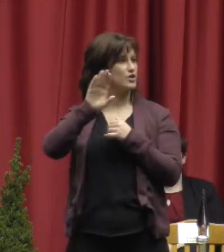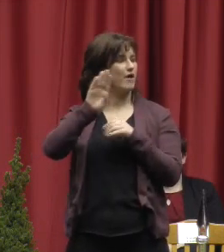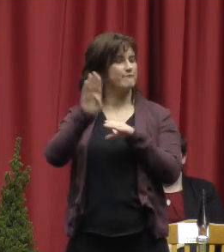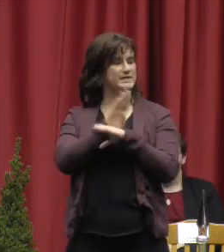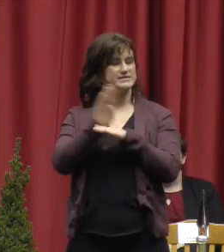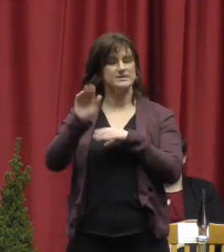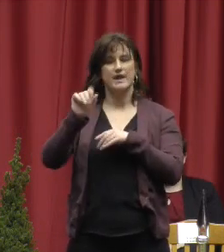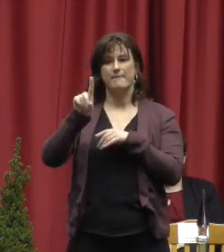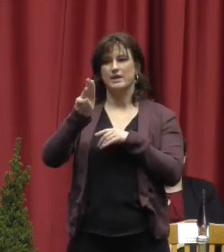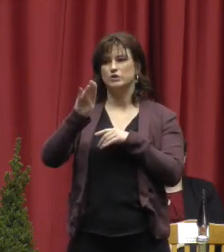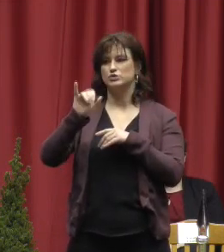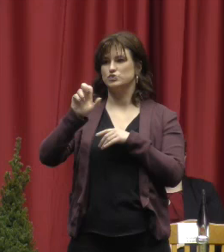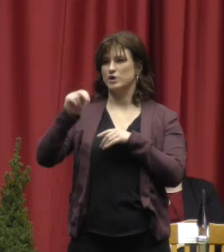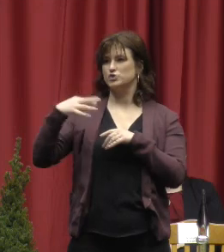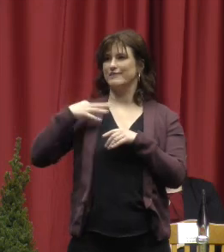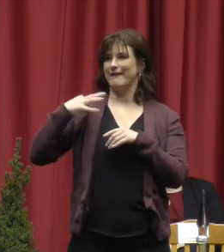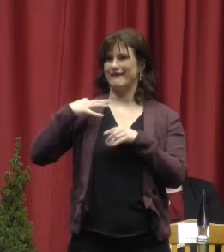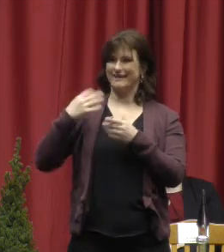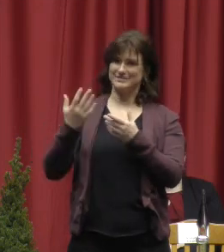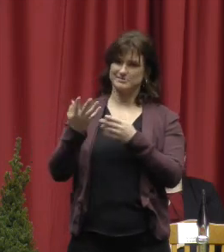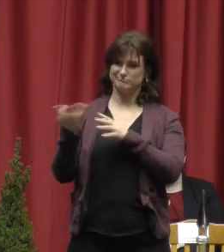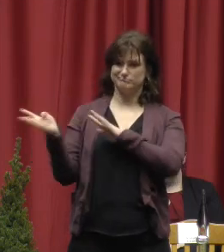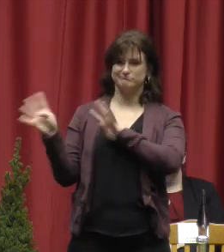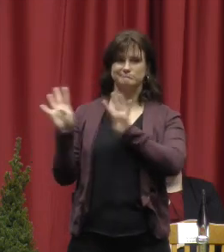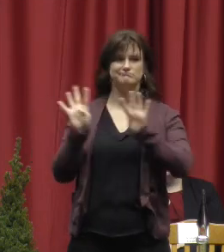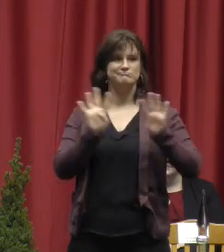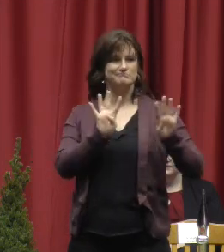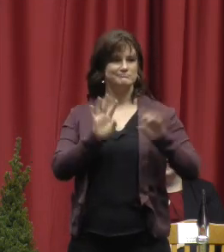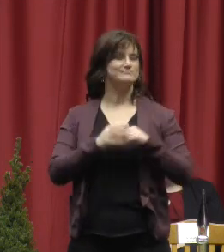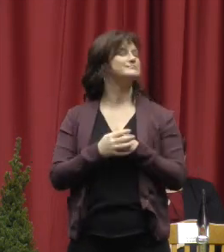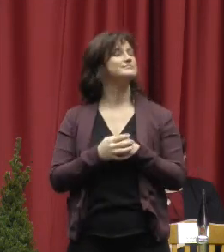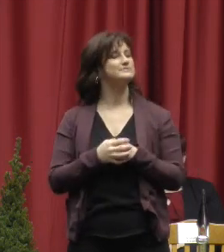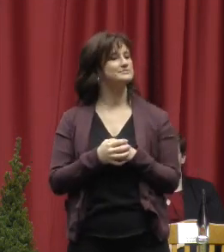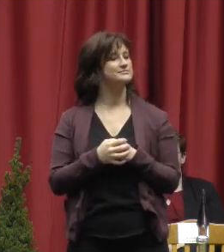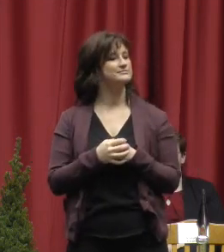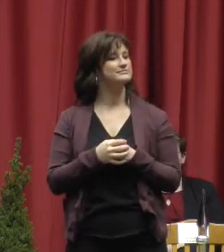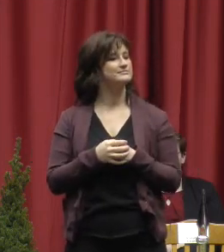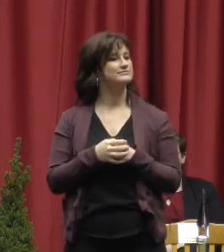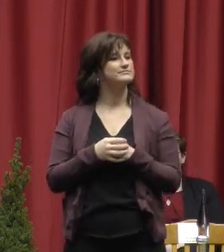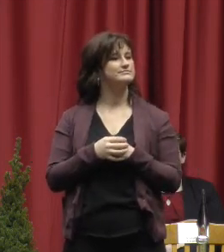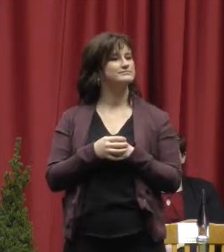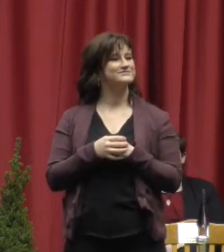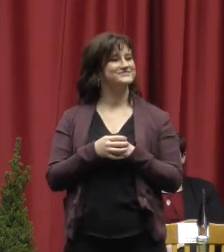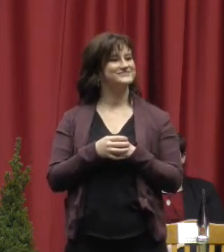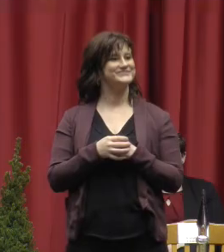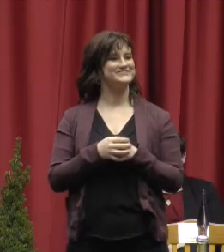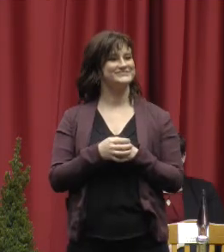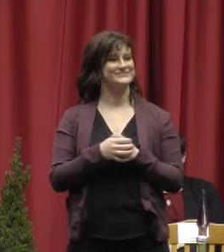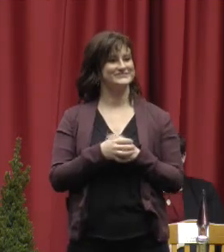please stand and come forward as directed by the ushers?